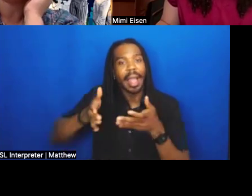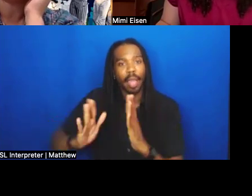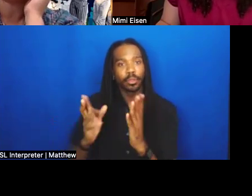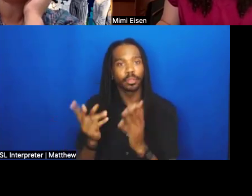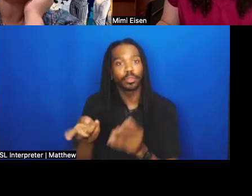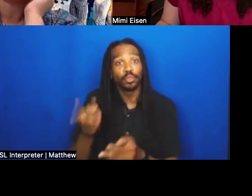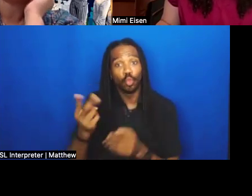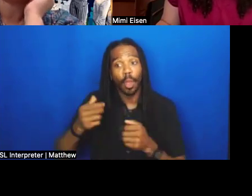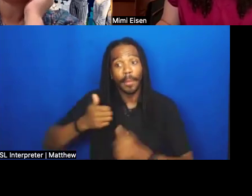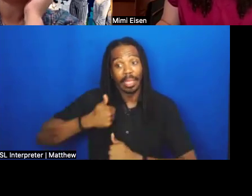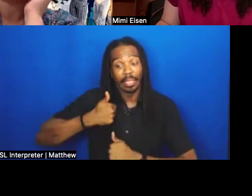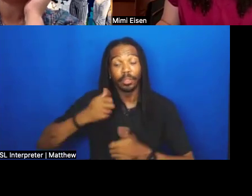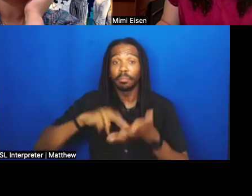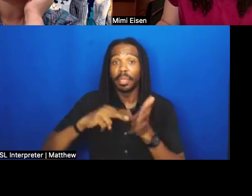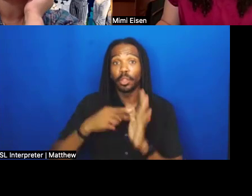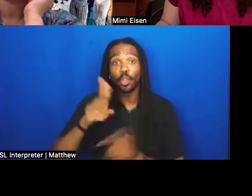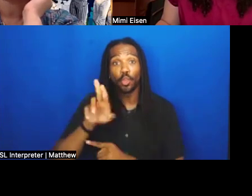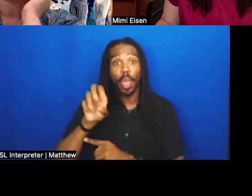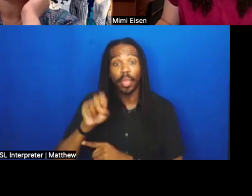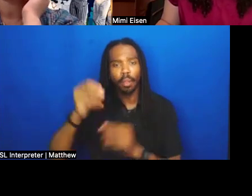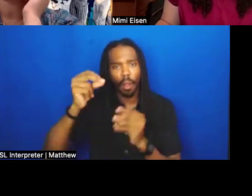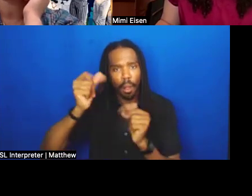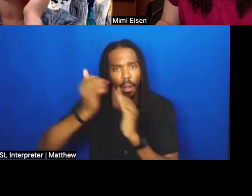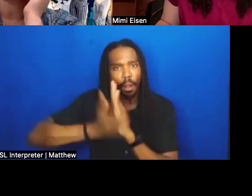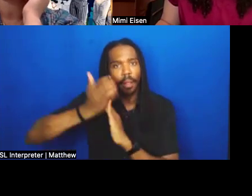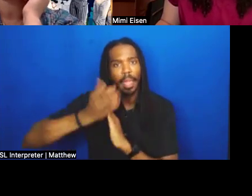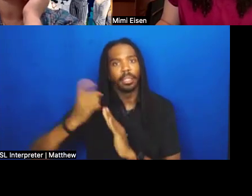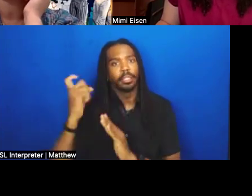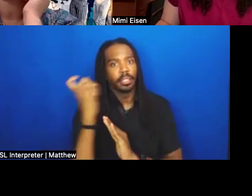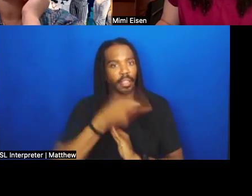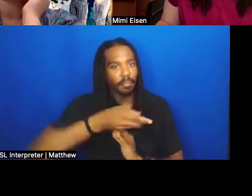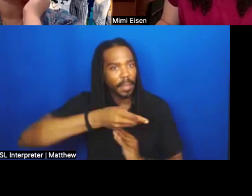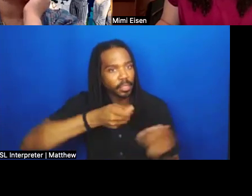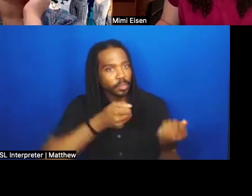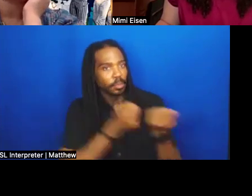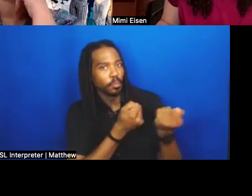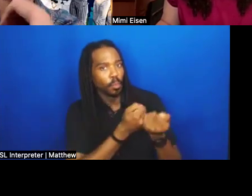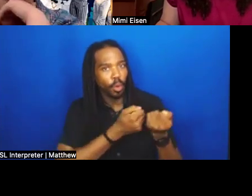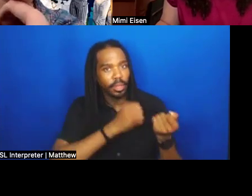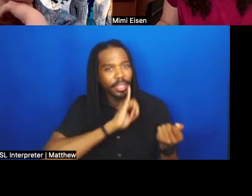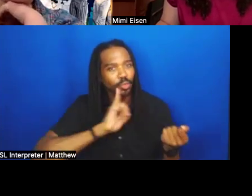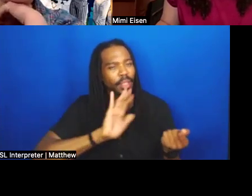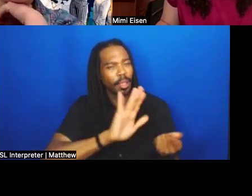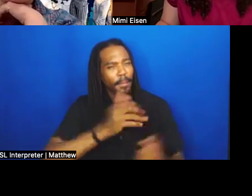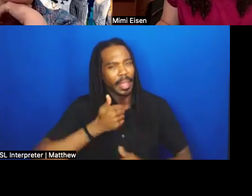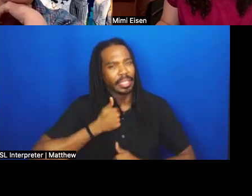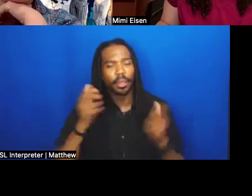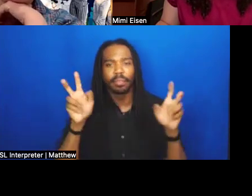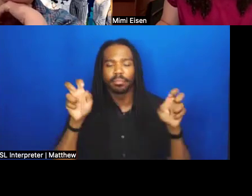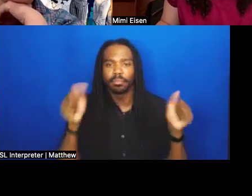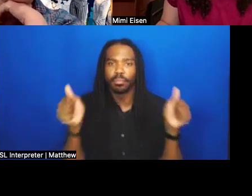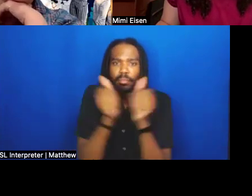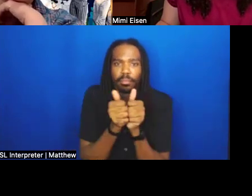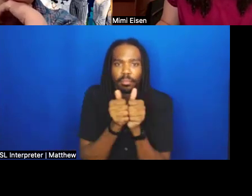US automatically gives military aid to Israel because they're just like fused together. It's almost as if Congress is